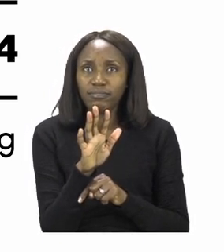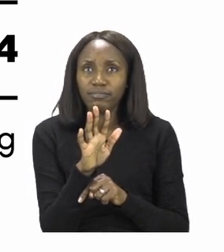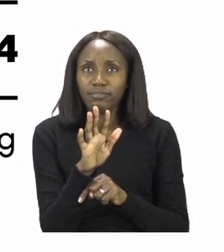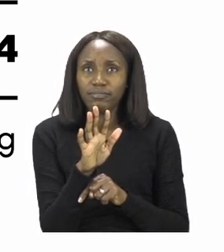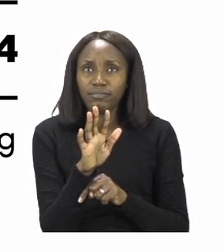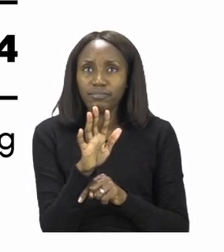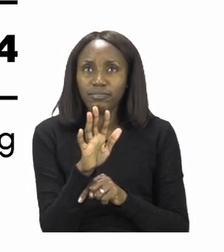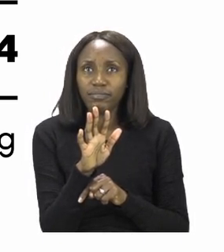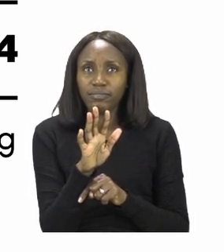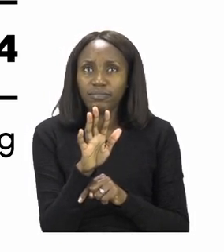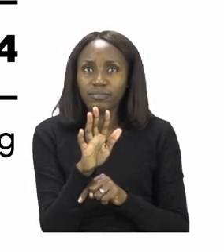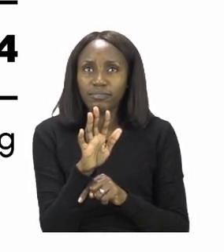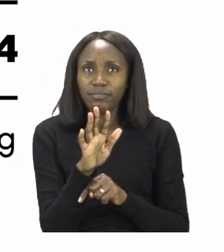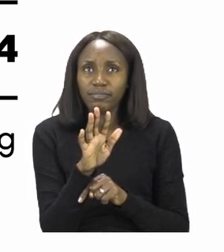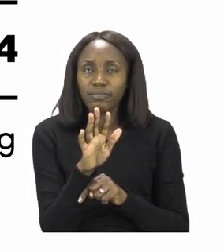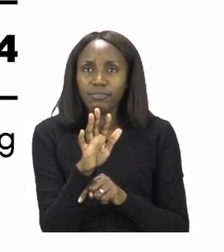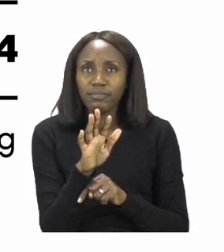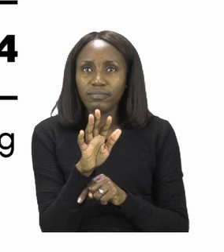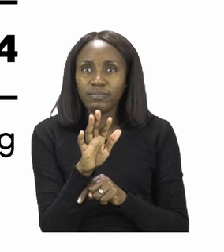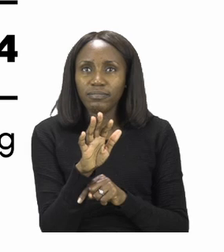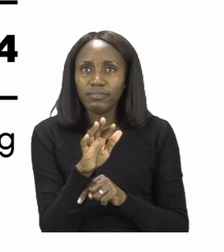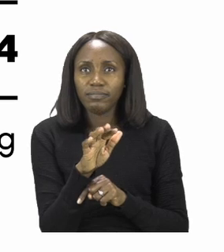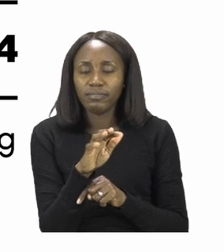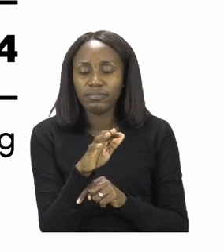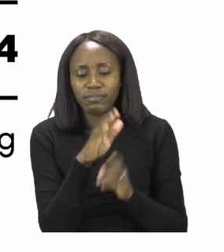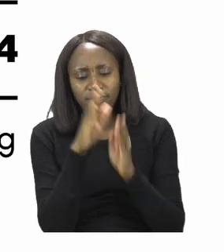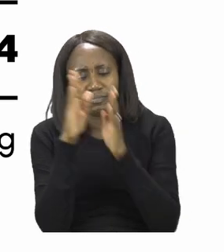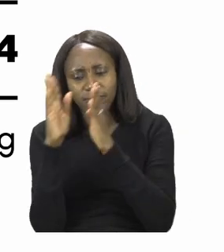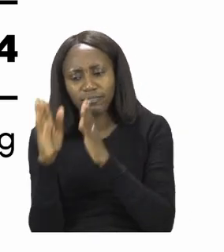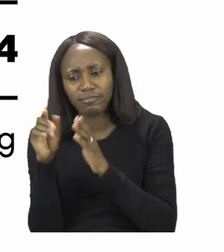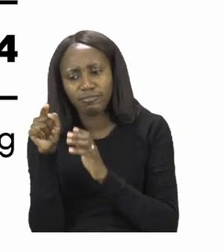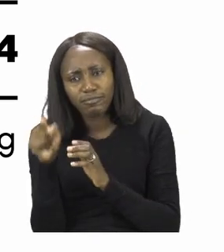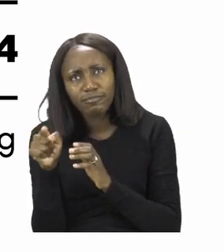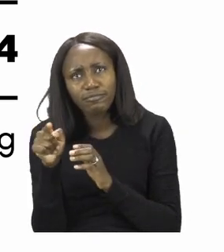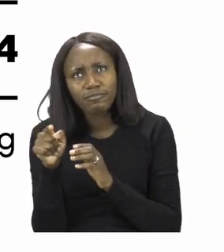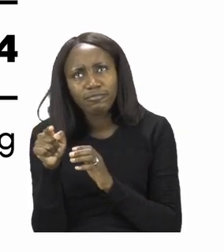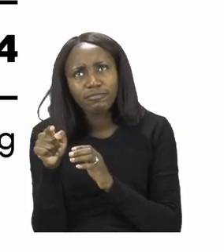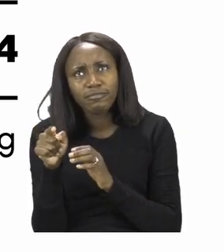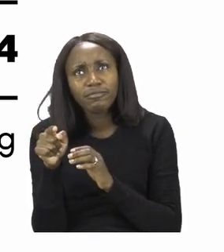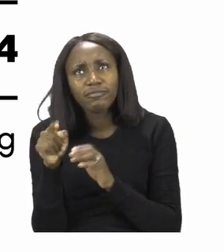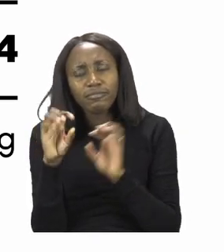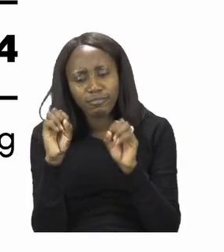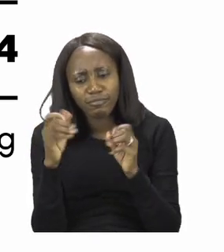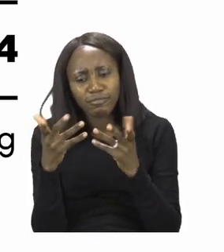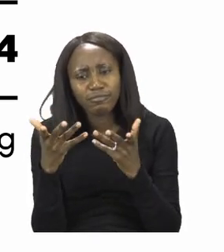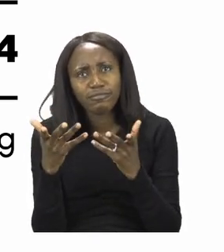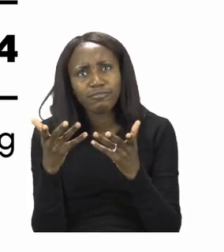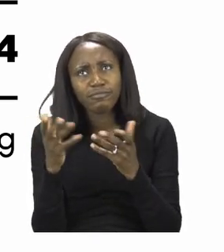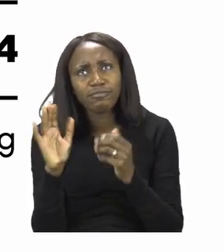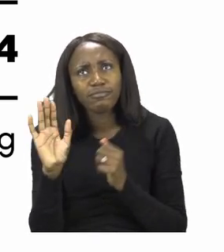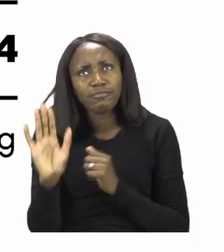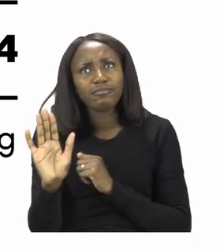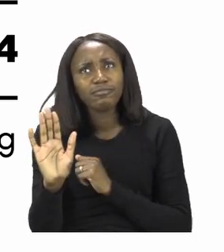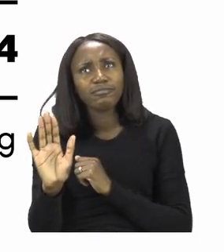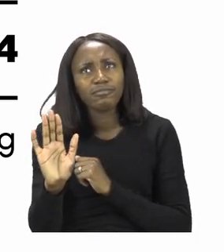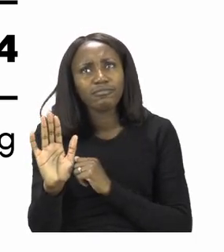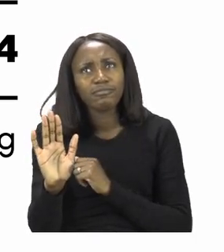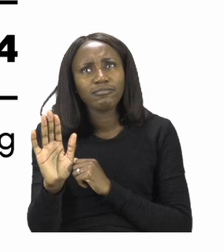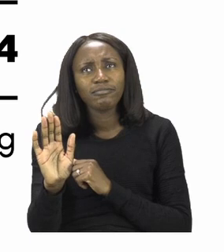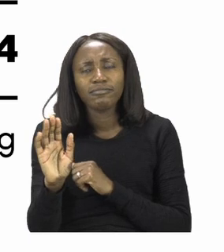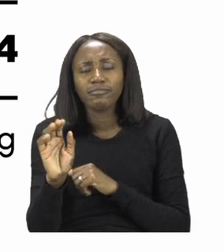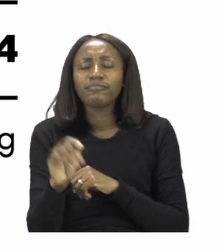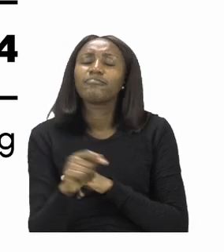write 5. So now we have completed our sum and we need to find the